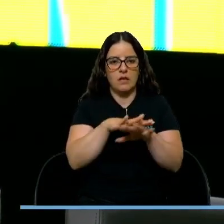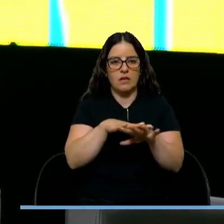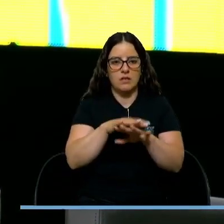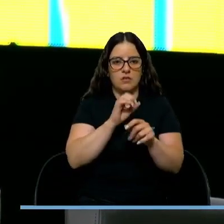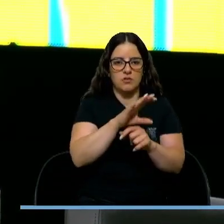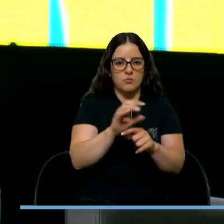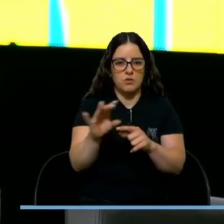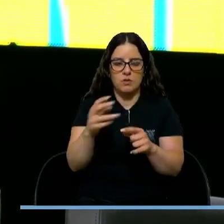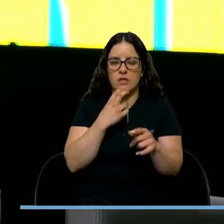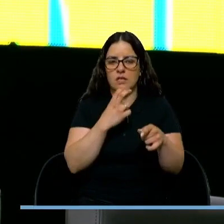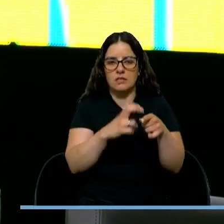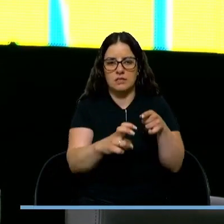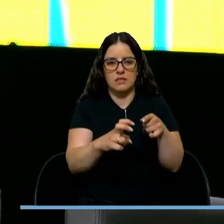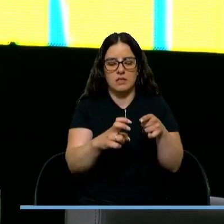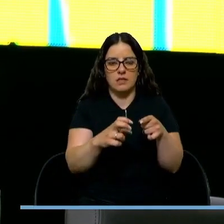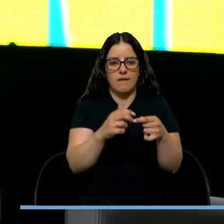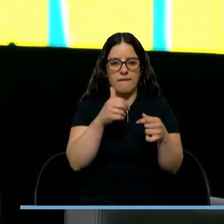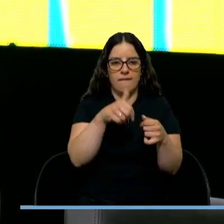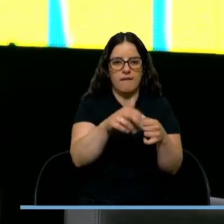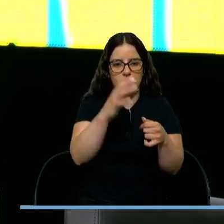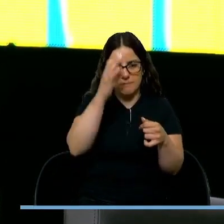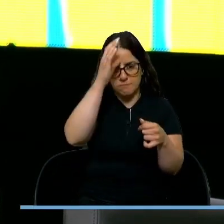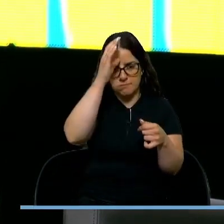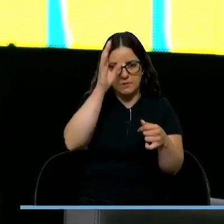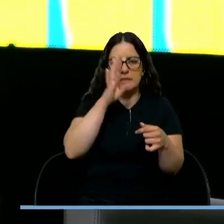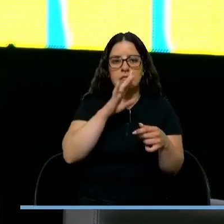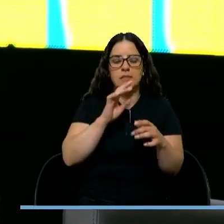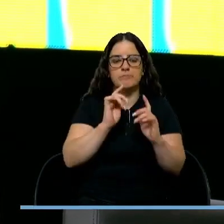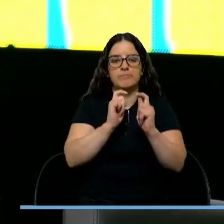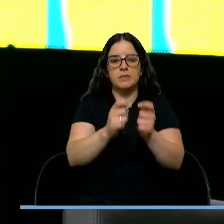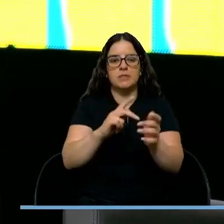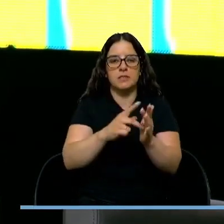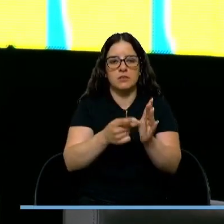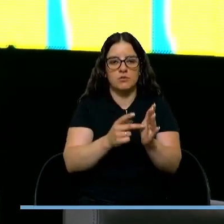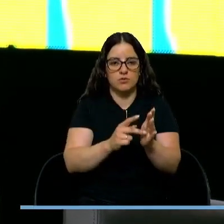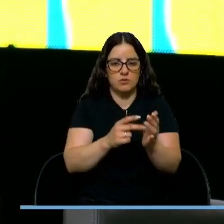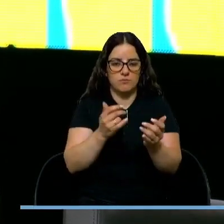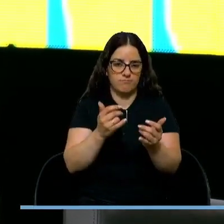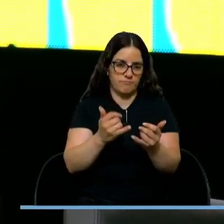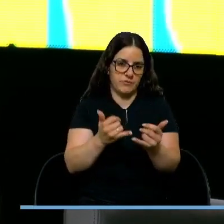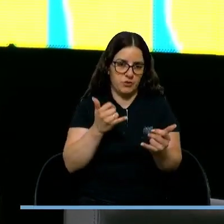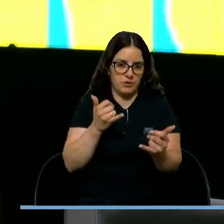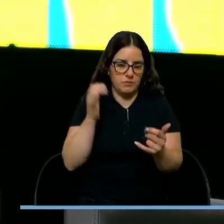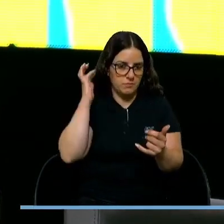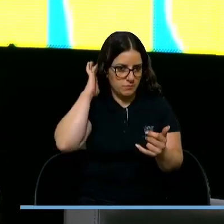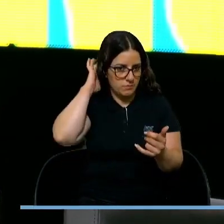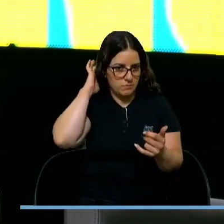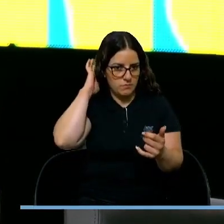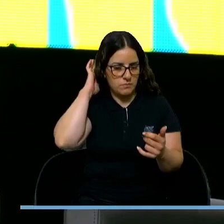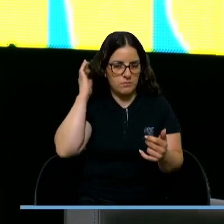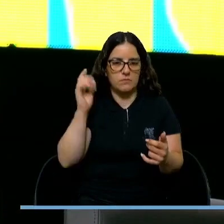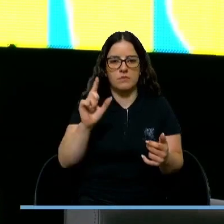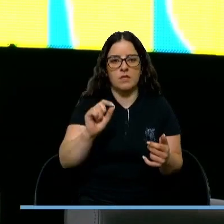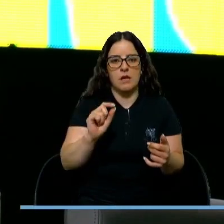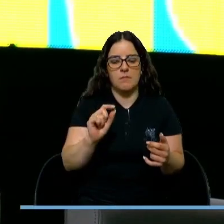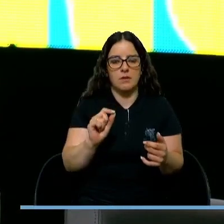smart grids. Distributing power will be smart if we apply digital technology, and also